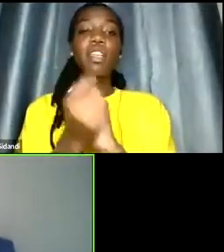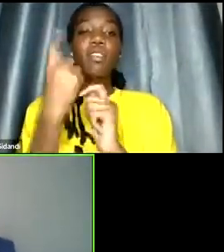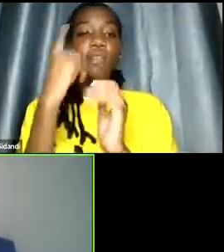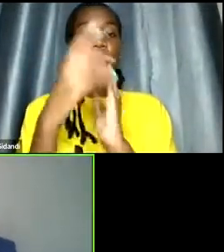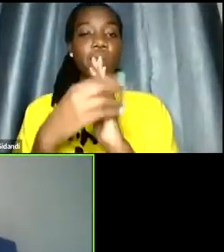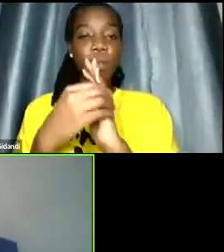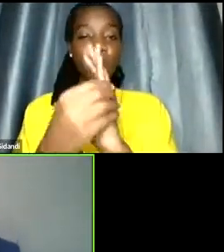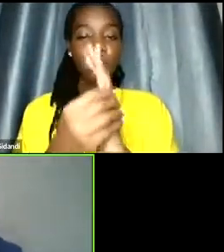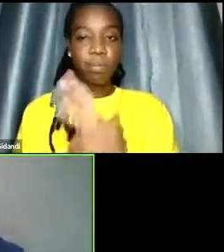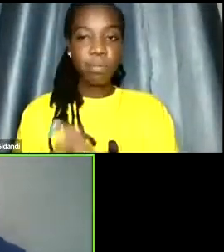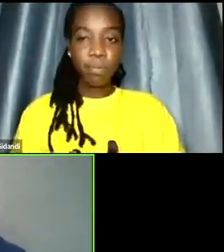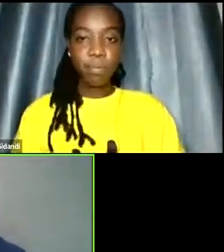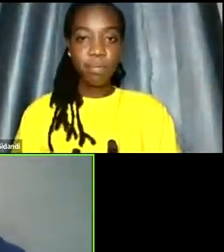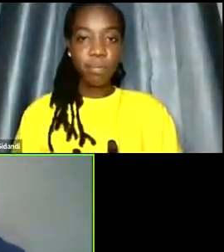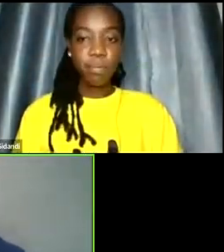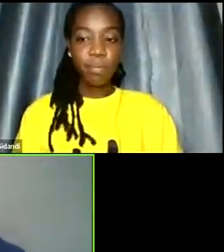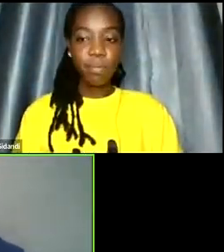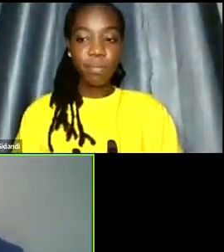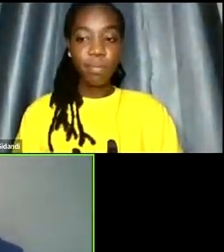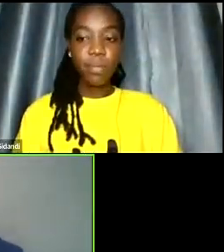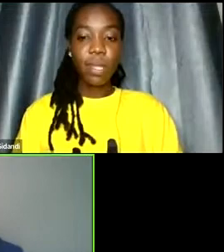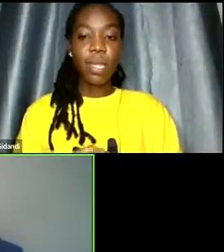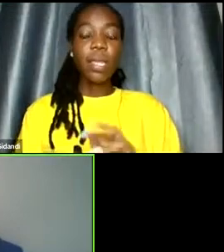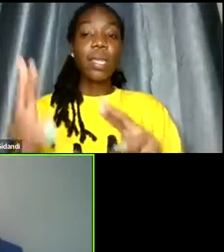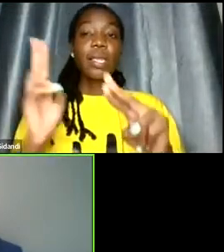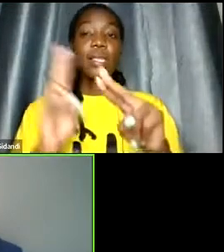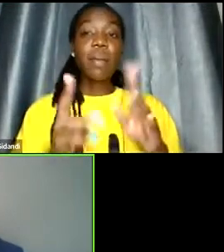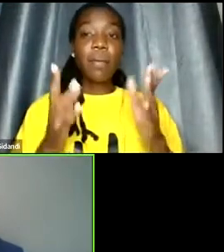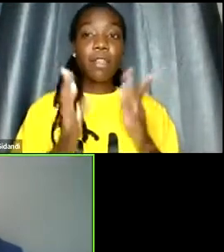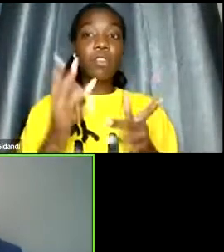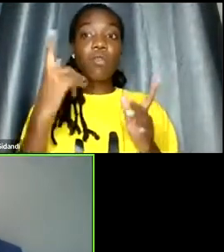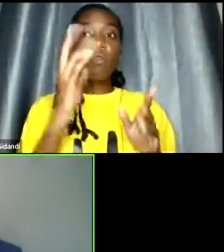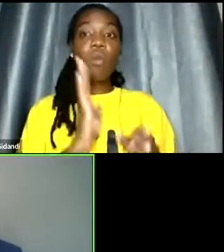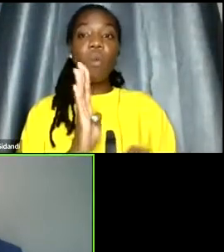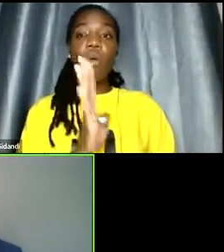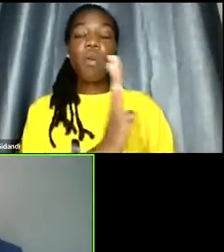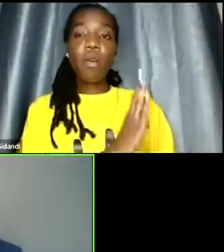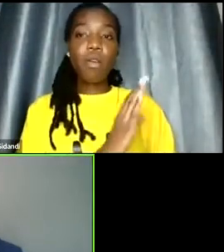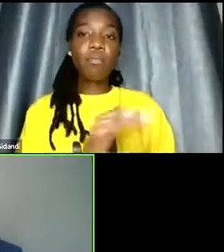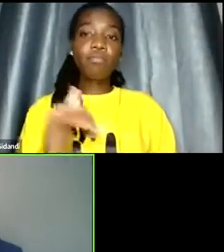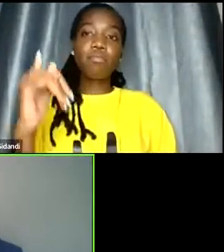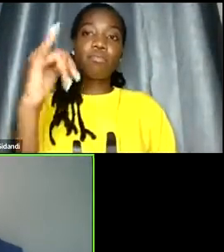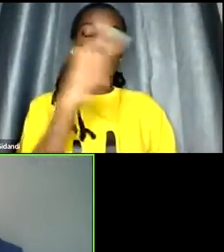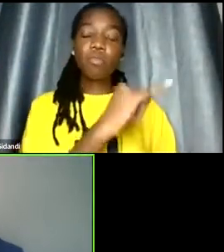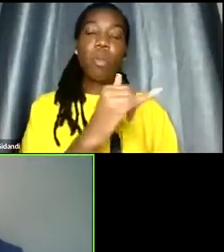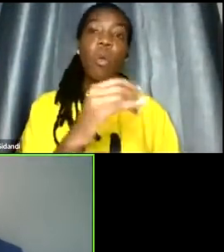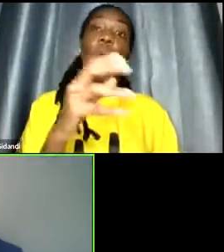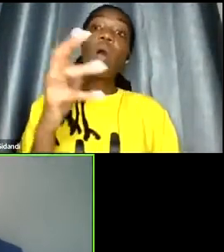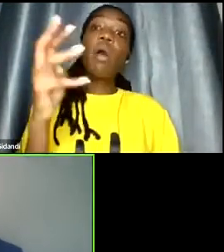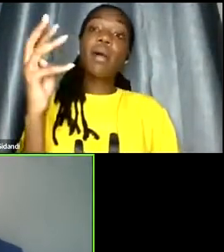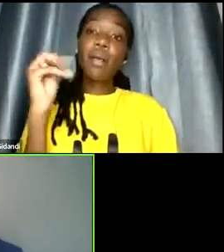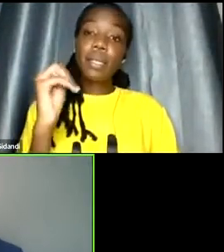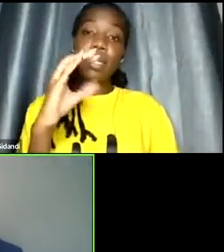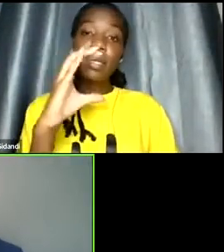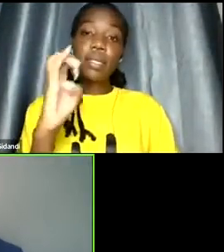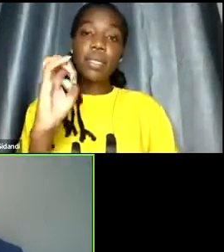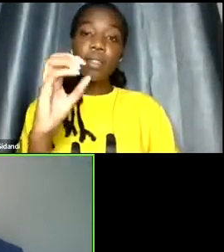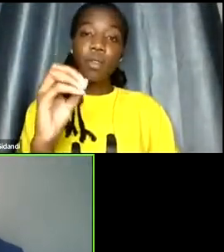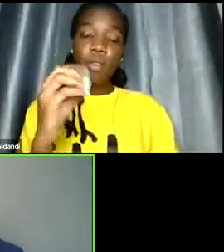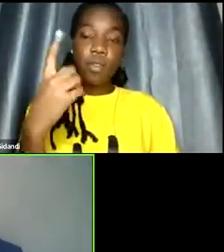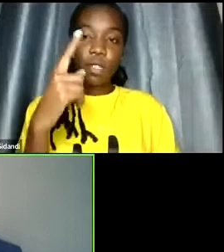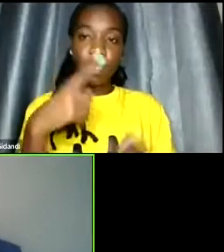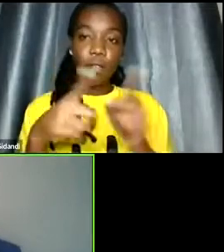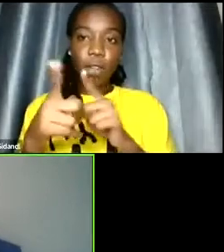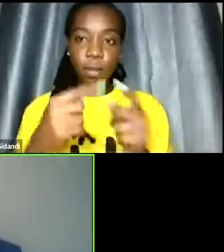right. The current chairman of the board of Kenya Airways was, in fact, the CEO of Safaricom. Is it